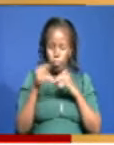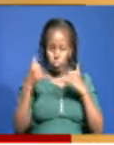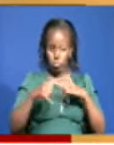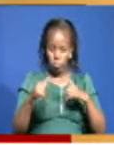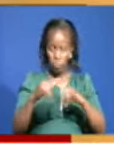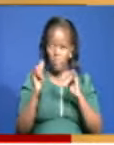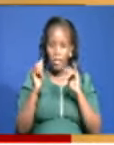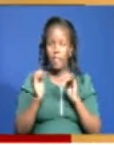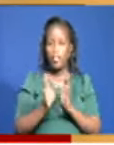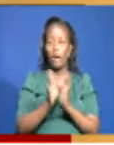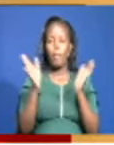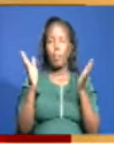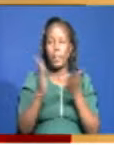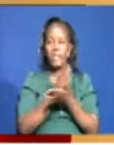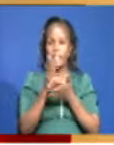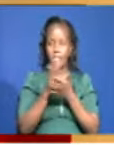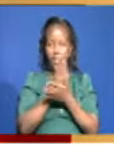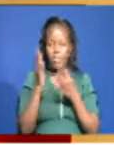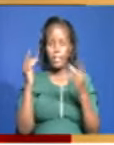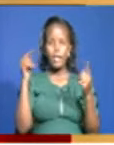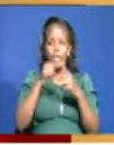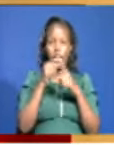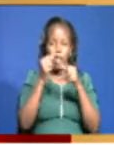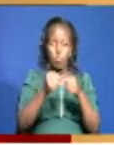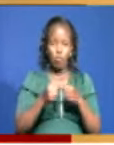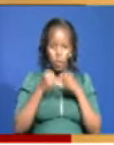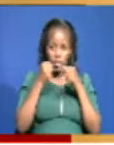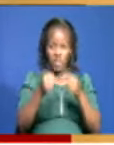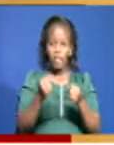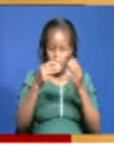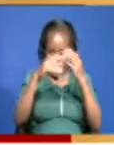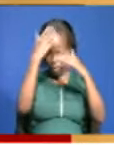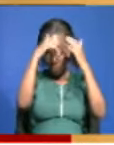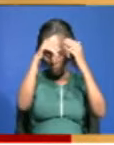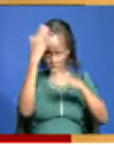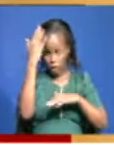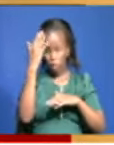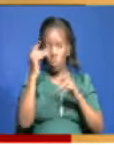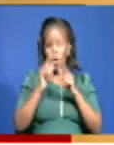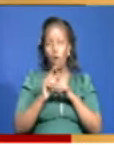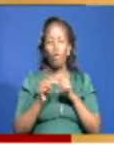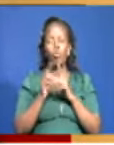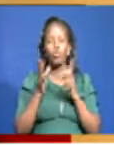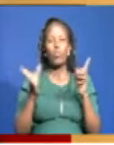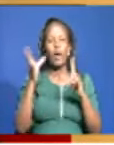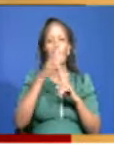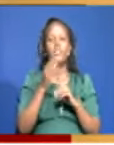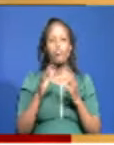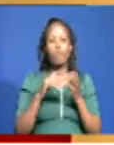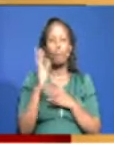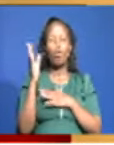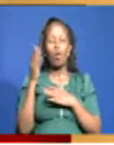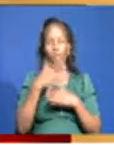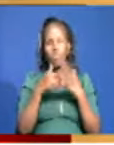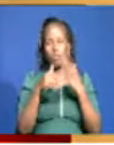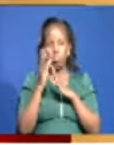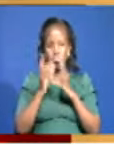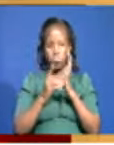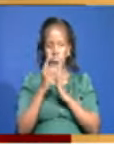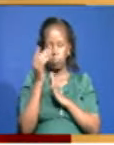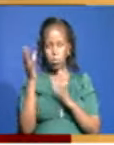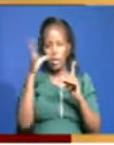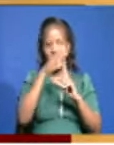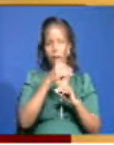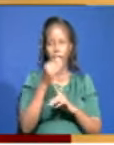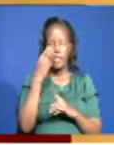sector, for the purposes of strengthening the profession, as well as expediting realization of the infrastructure goal of the Vision 2030